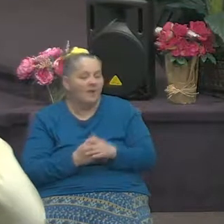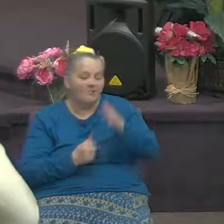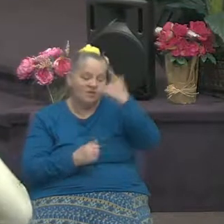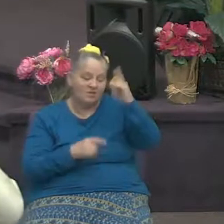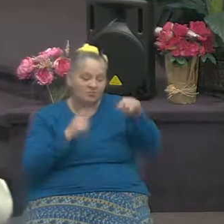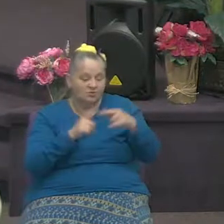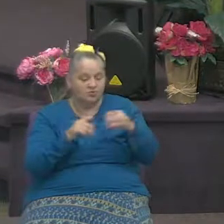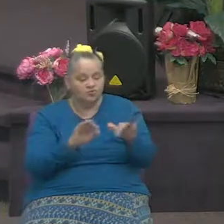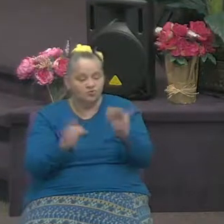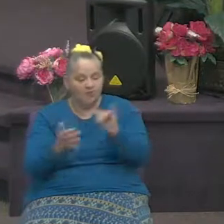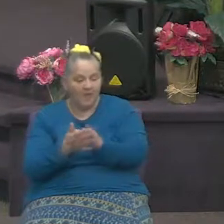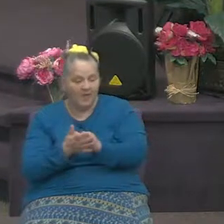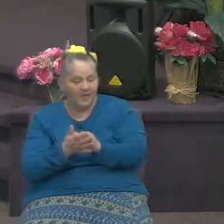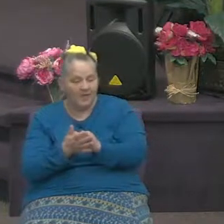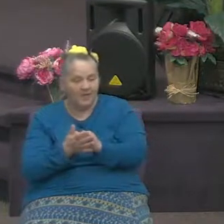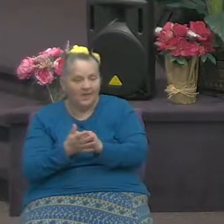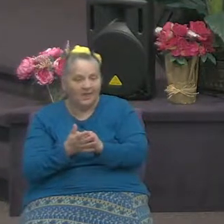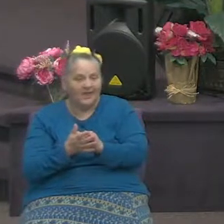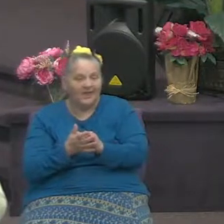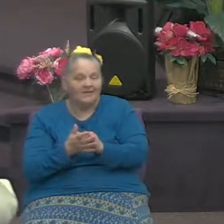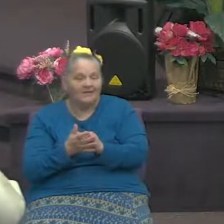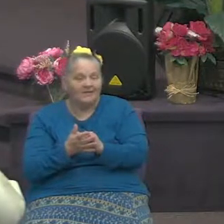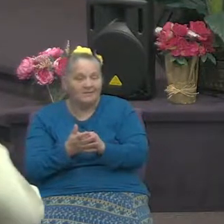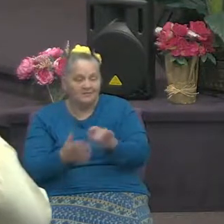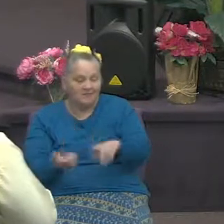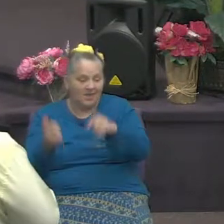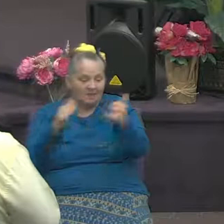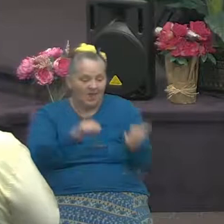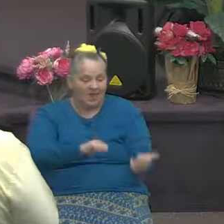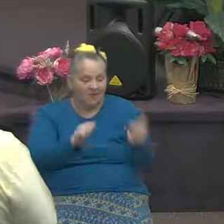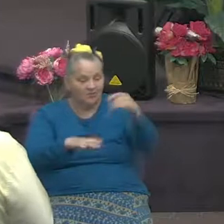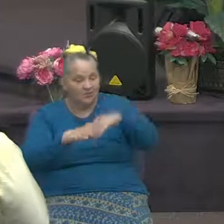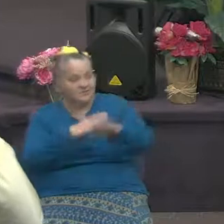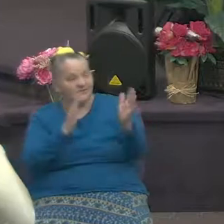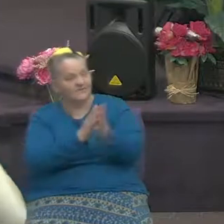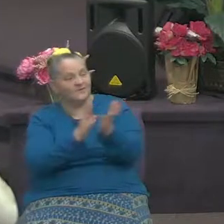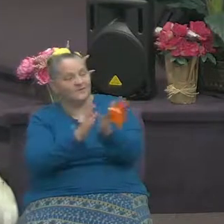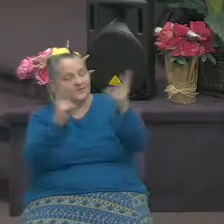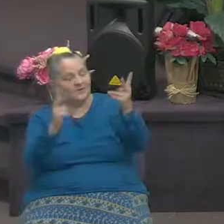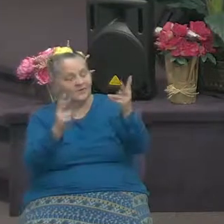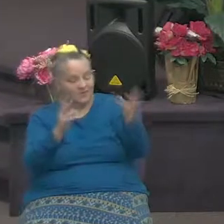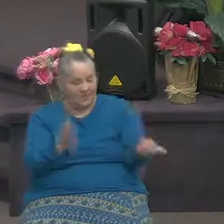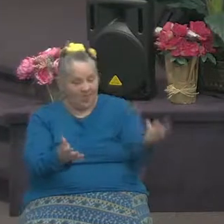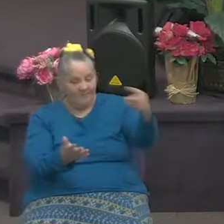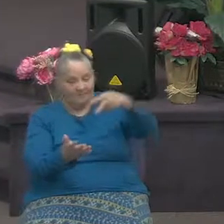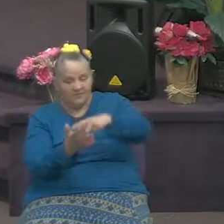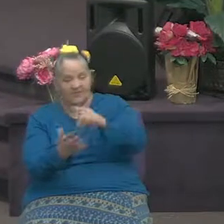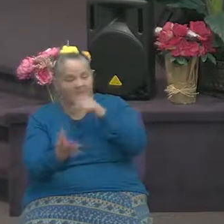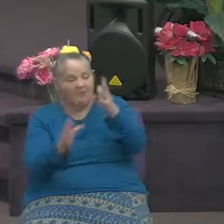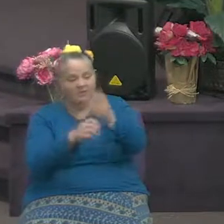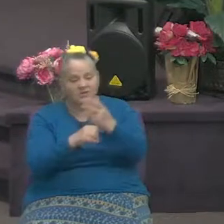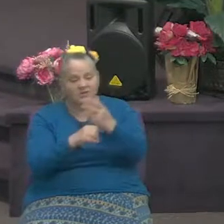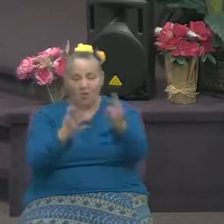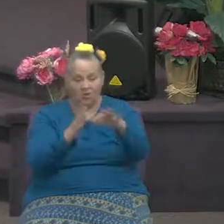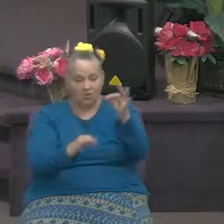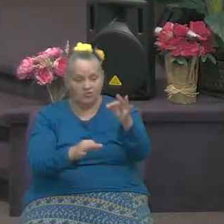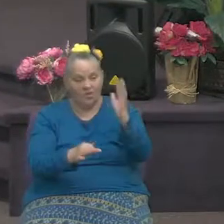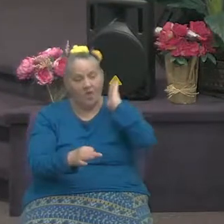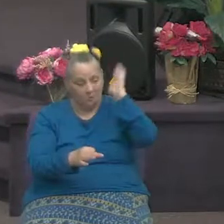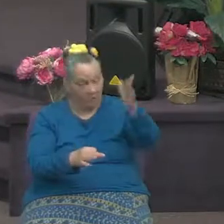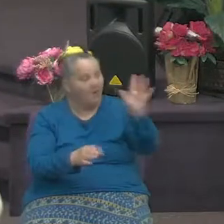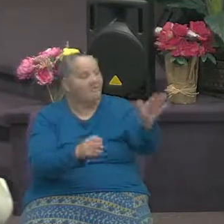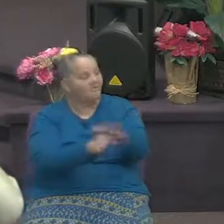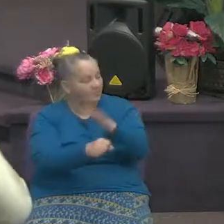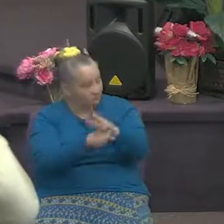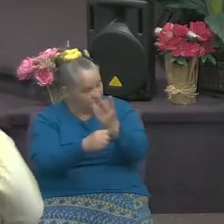Because when you do that, he is plunging you to victory. And when you come up out of those waters, if you haven't received the gift of the Holy Ghost, God will